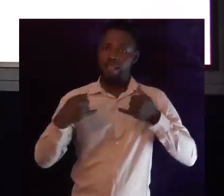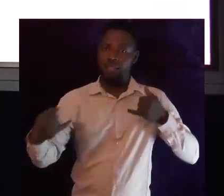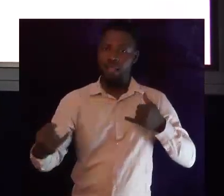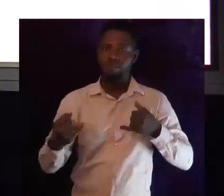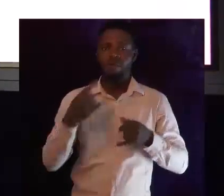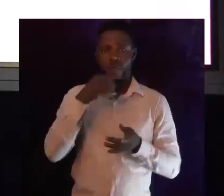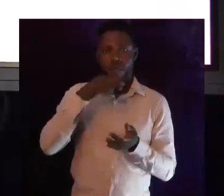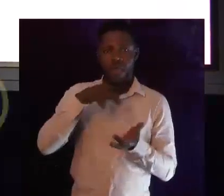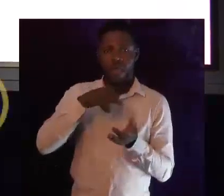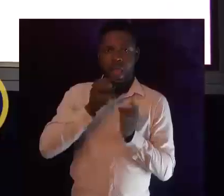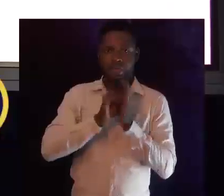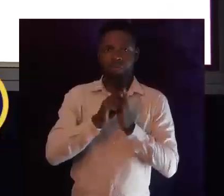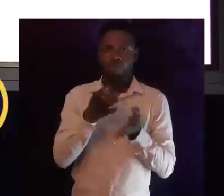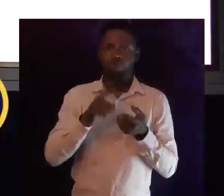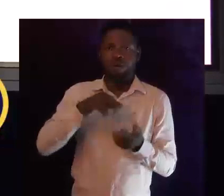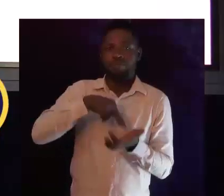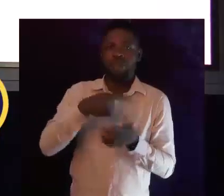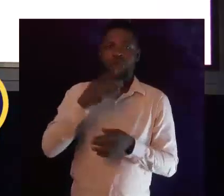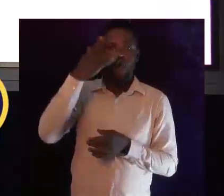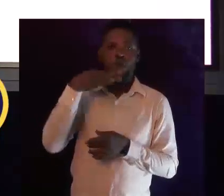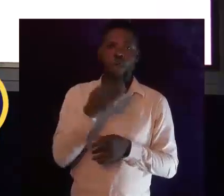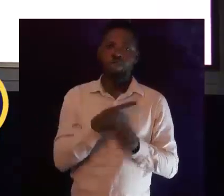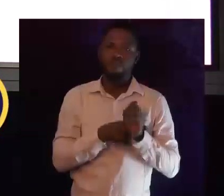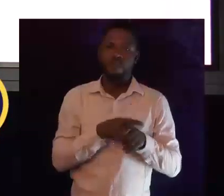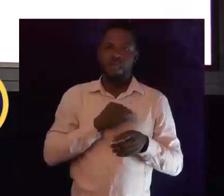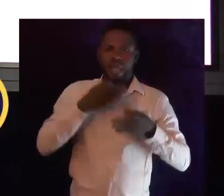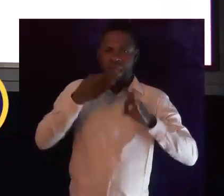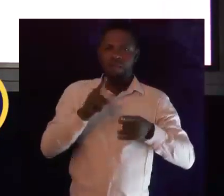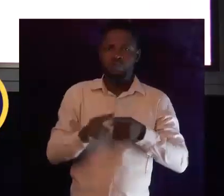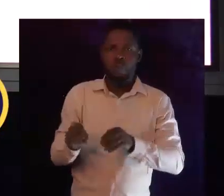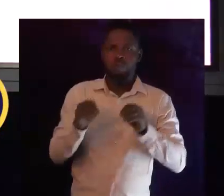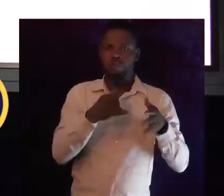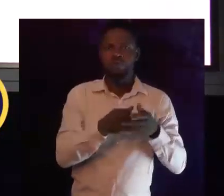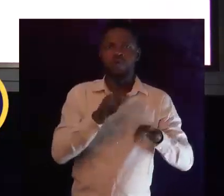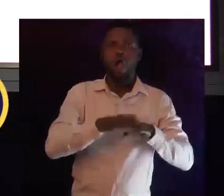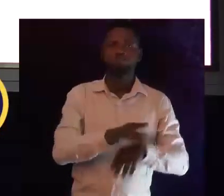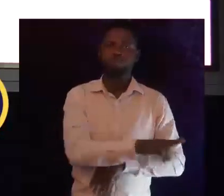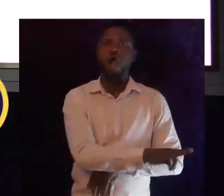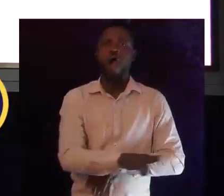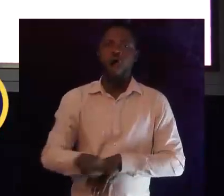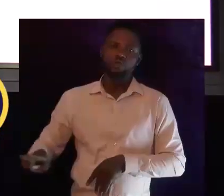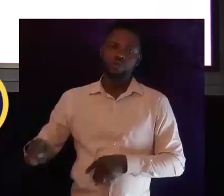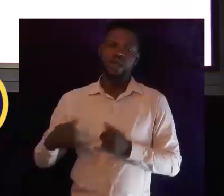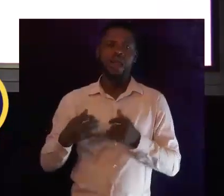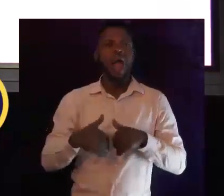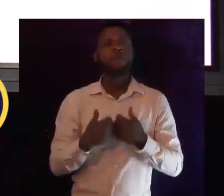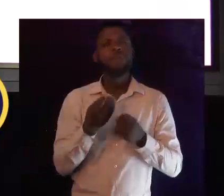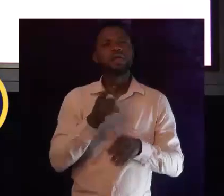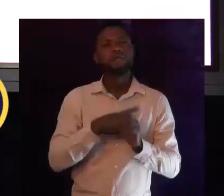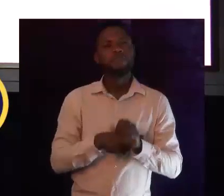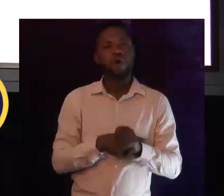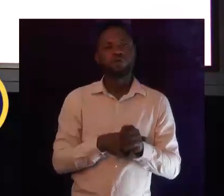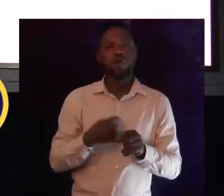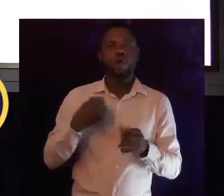lines. For example, we want to represent the color of balls. So I decide to put that along the horizontal line. Now, how